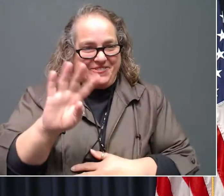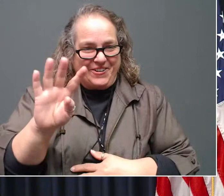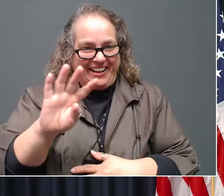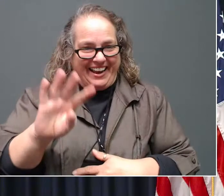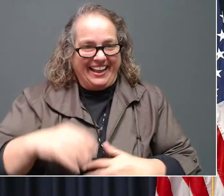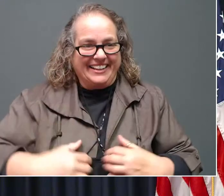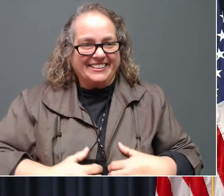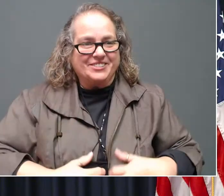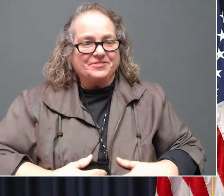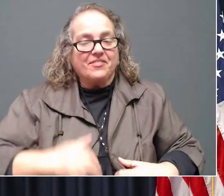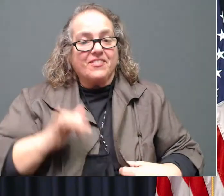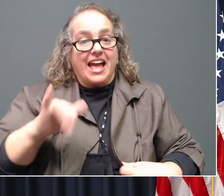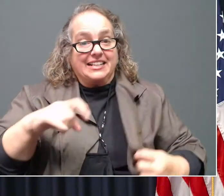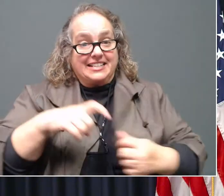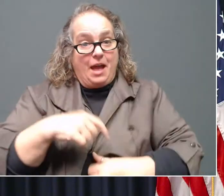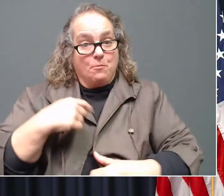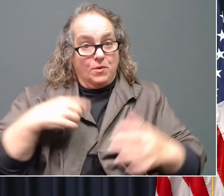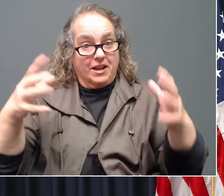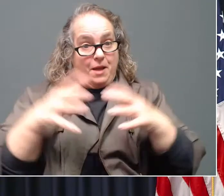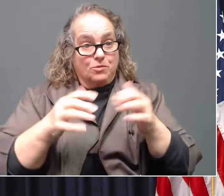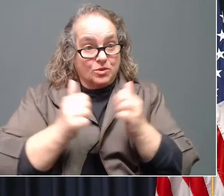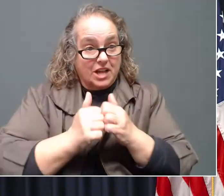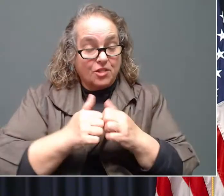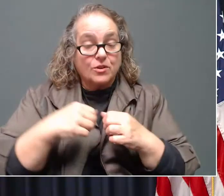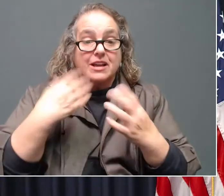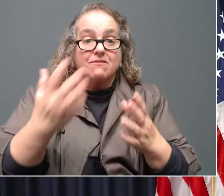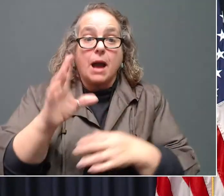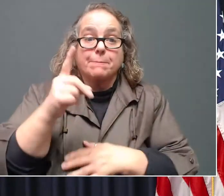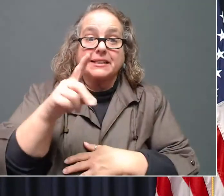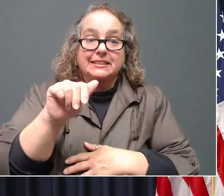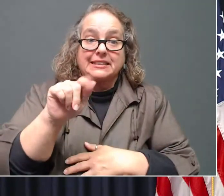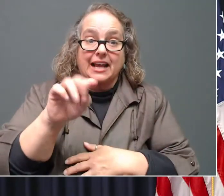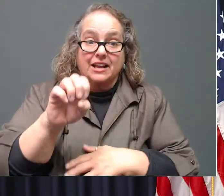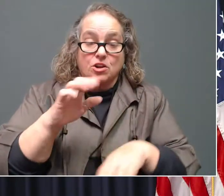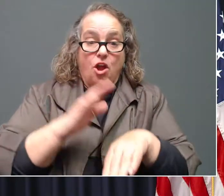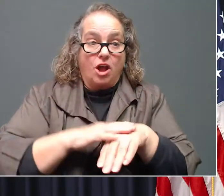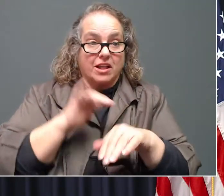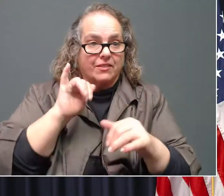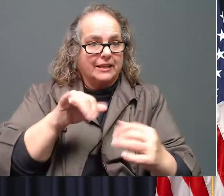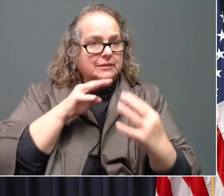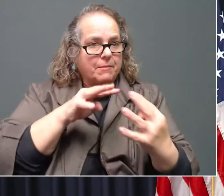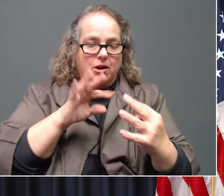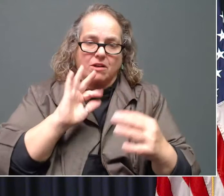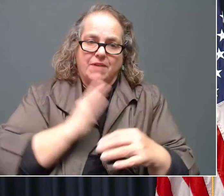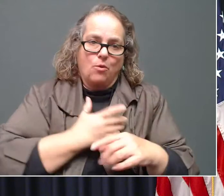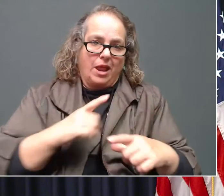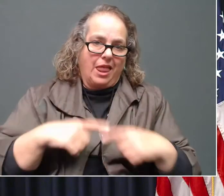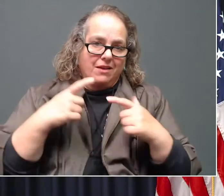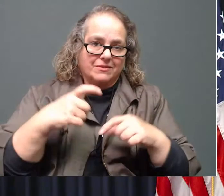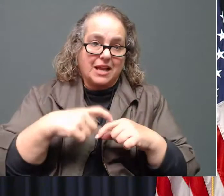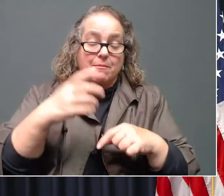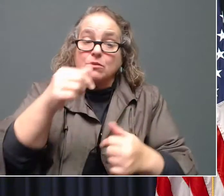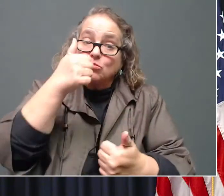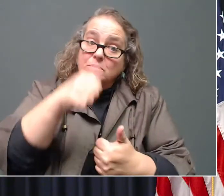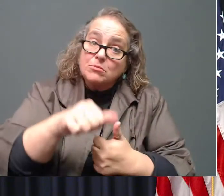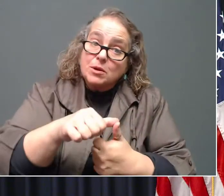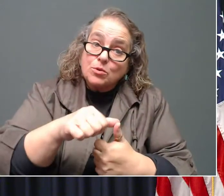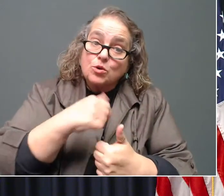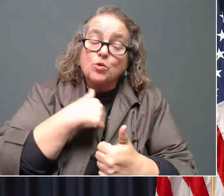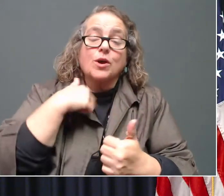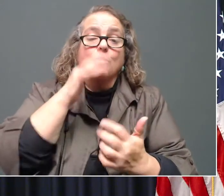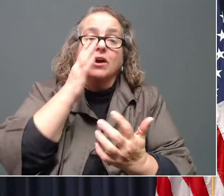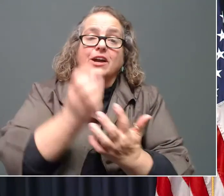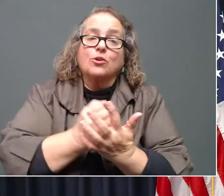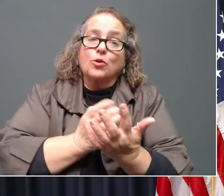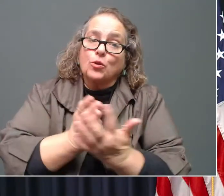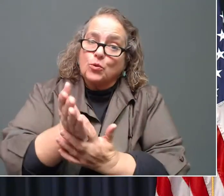come together, get an update on this battle of our lifetimes, and remember that we'll get through this and we'll